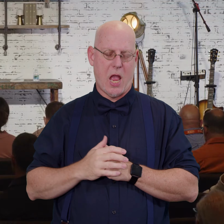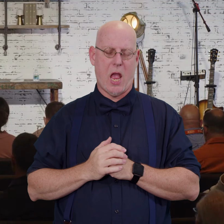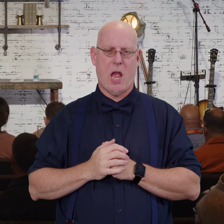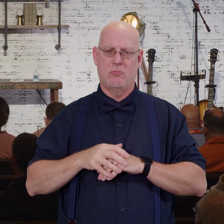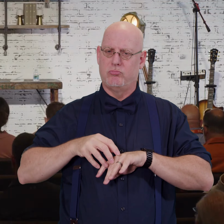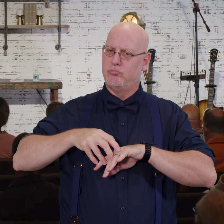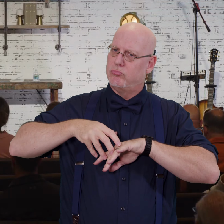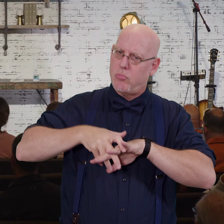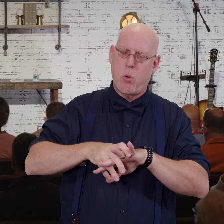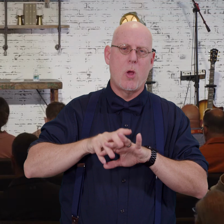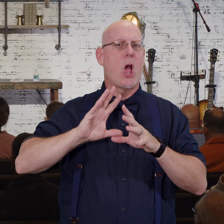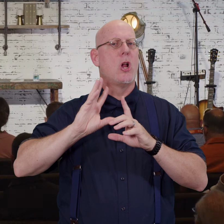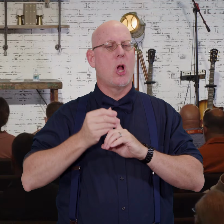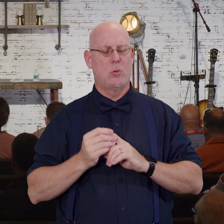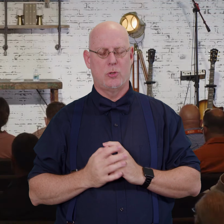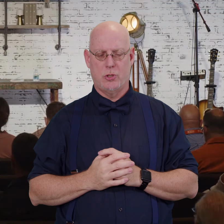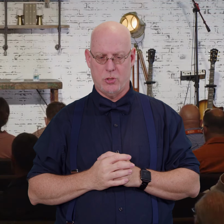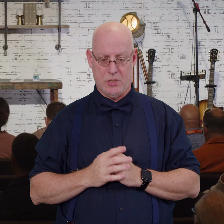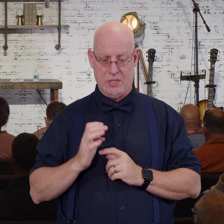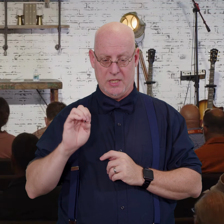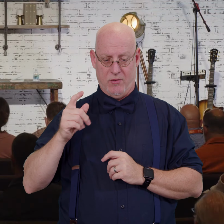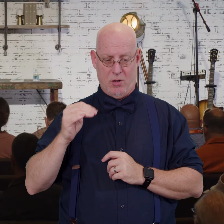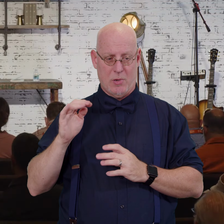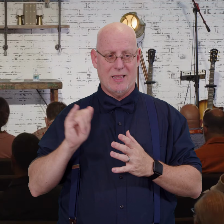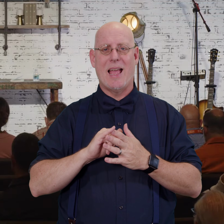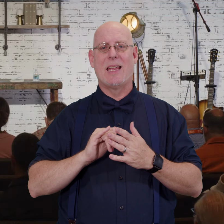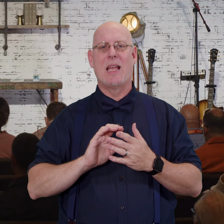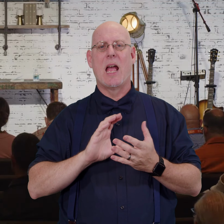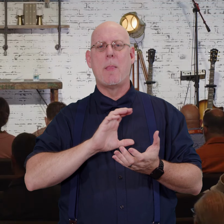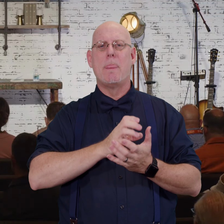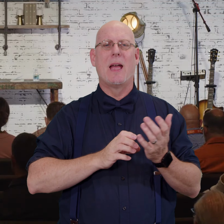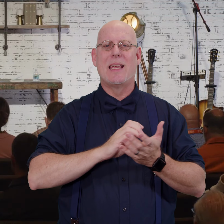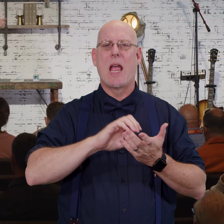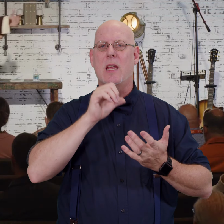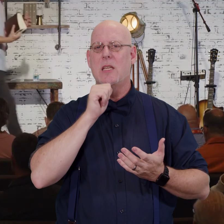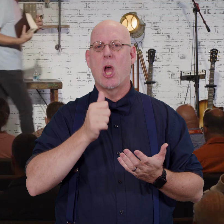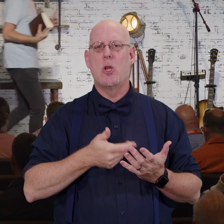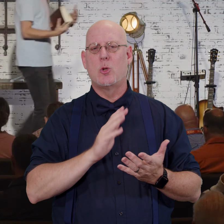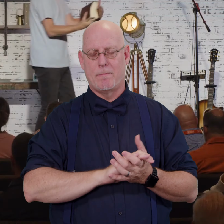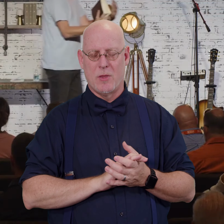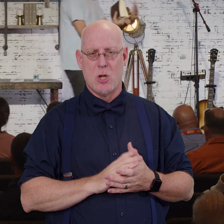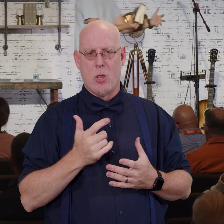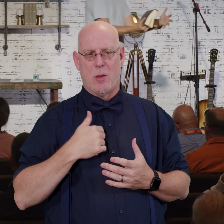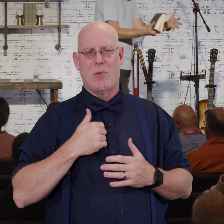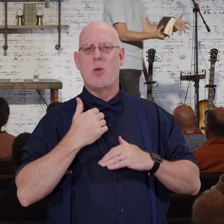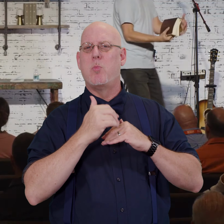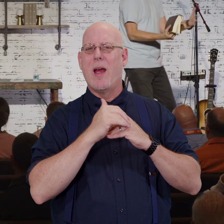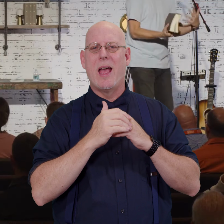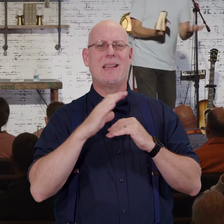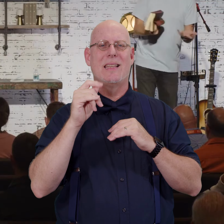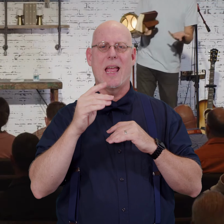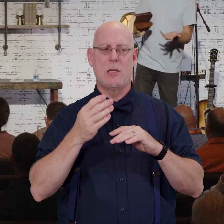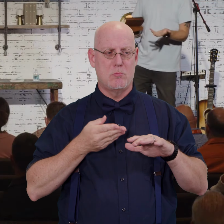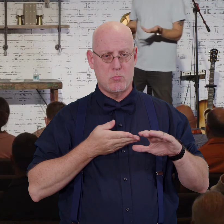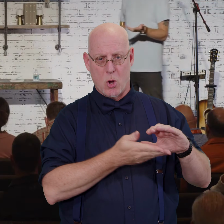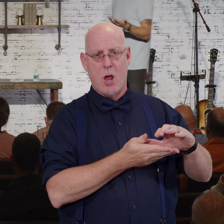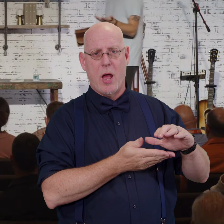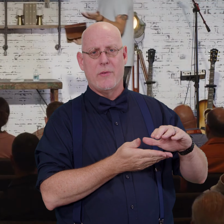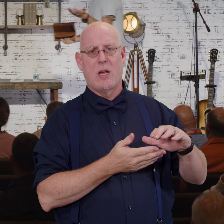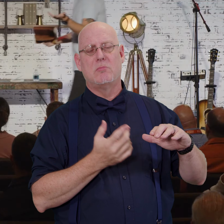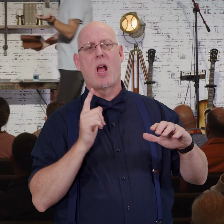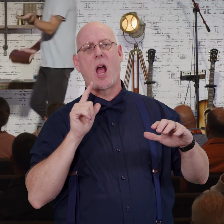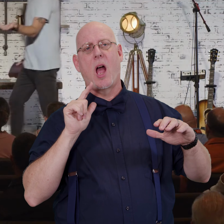with, saturated by the culture around them. Ephraim is like a cake not turned. And so what they would do is they would place this bread or these cakes in the oven.